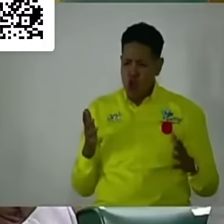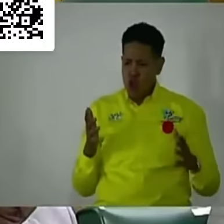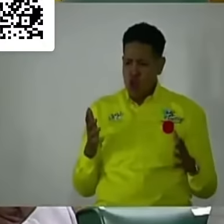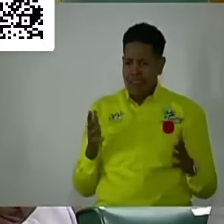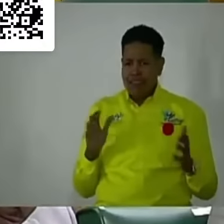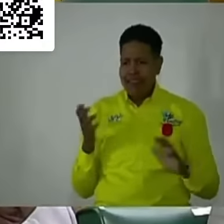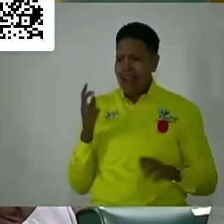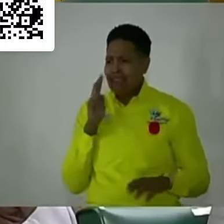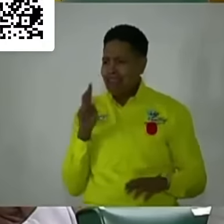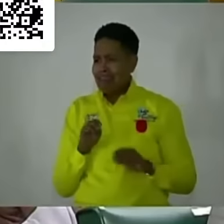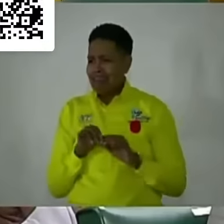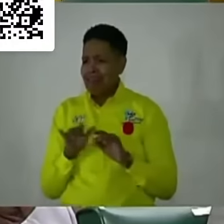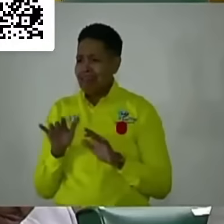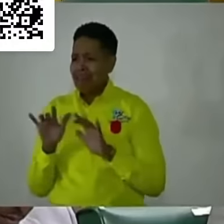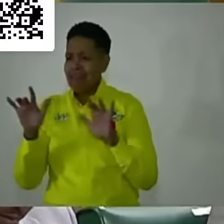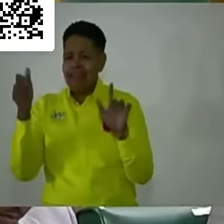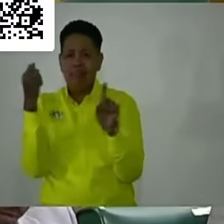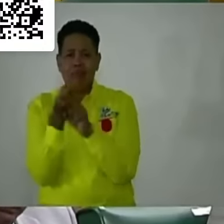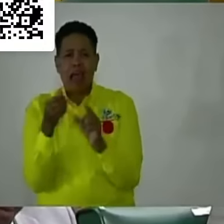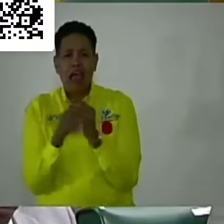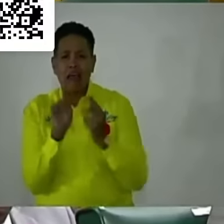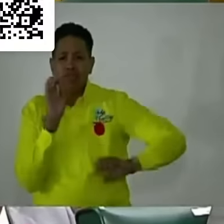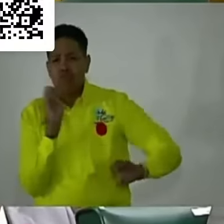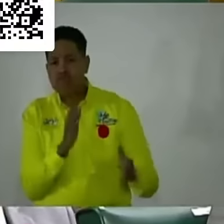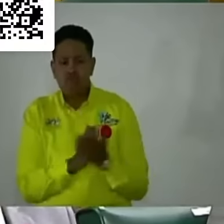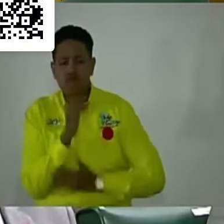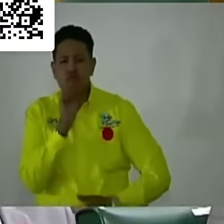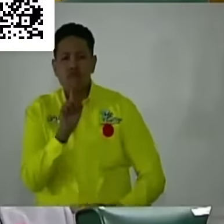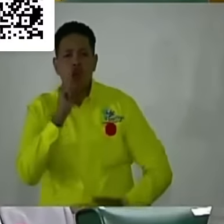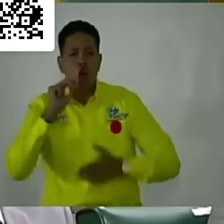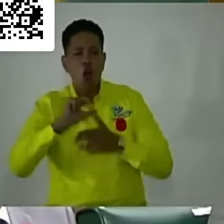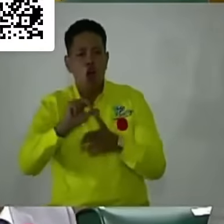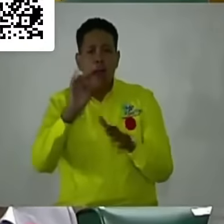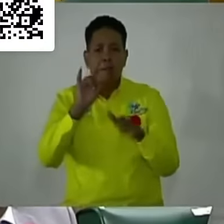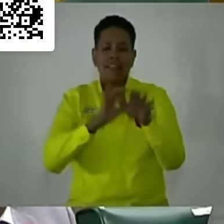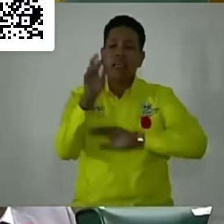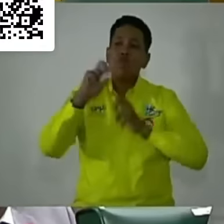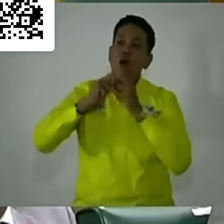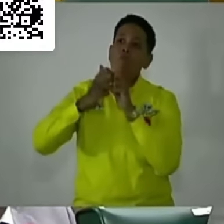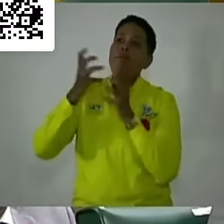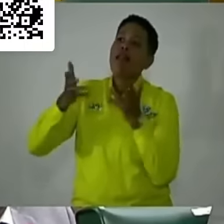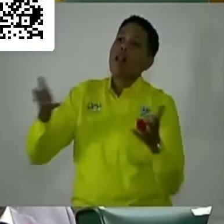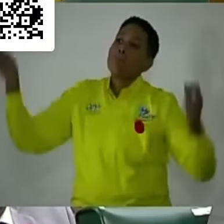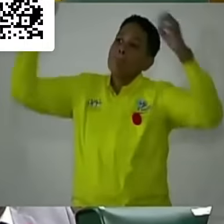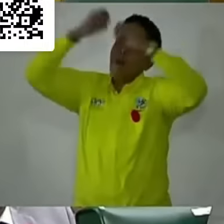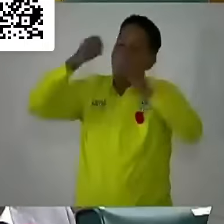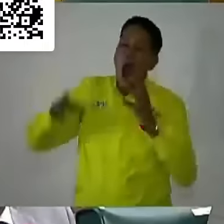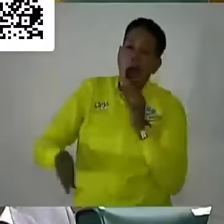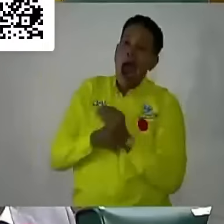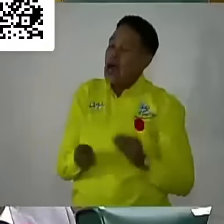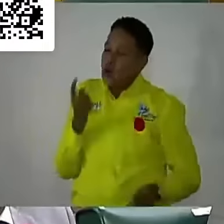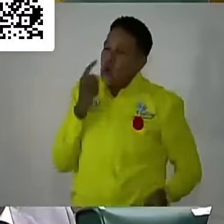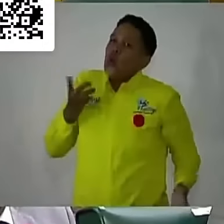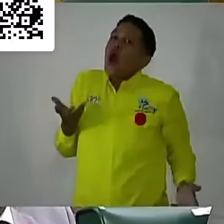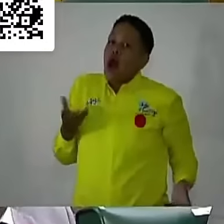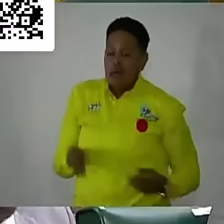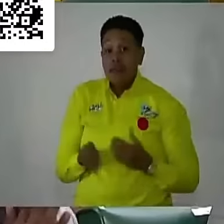crisis that has been brought on by Hurricane Melissa, even getting a